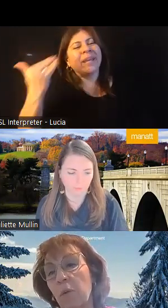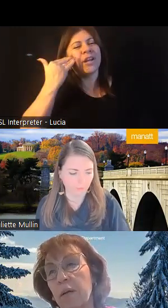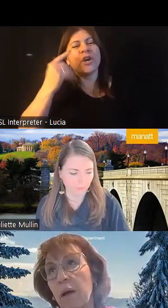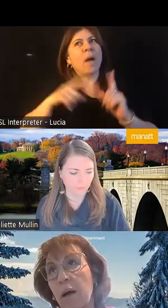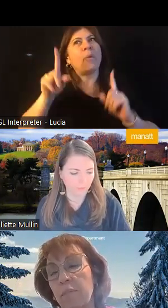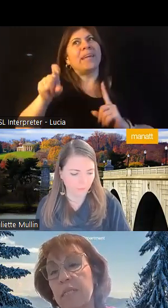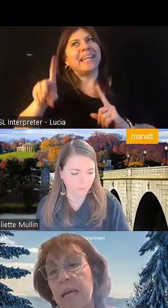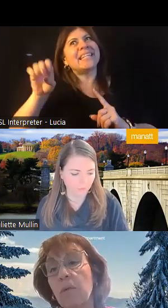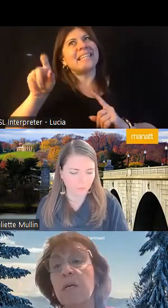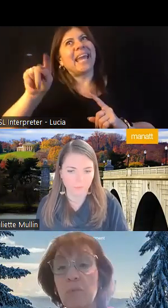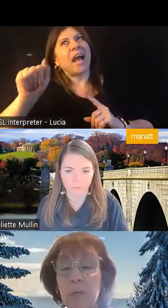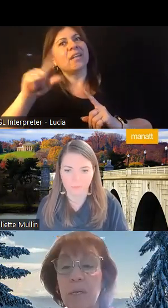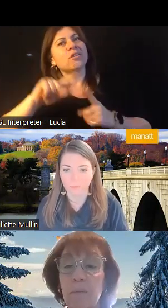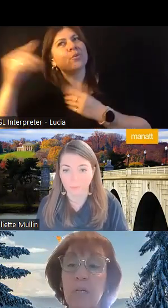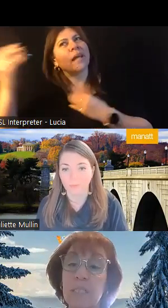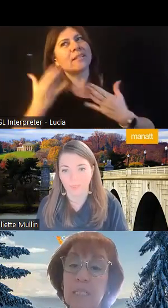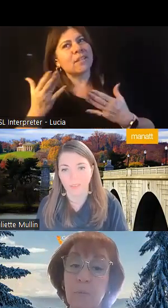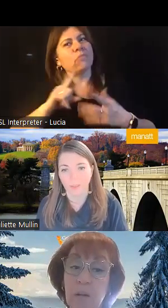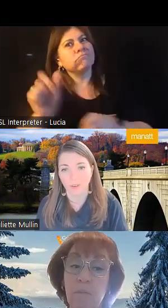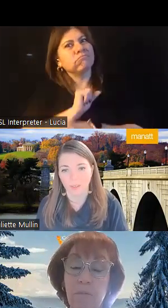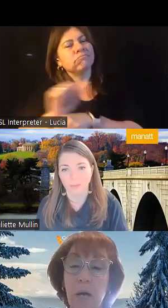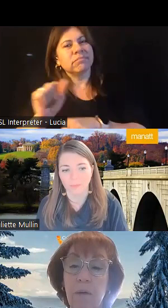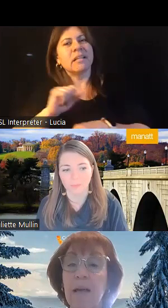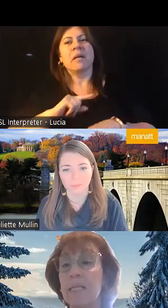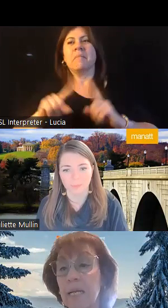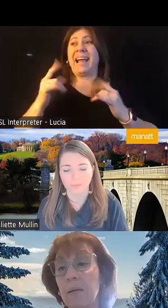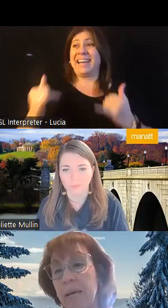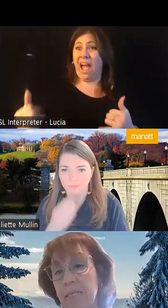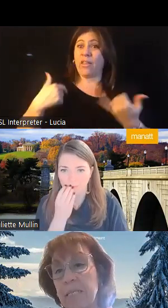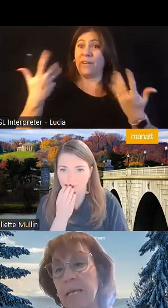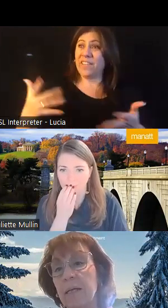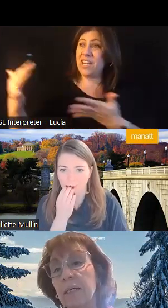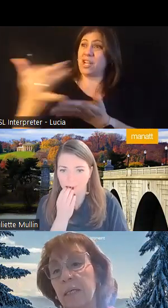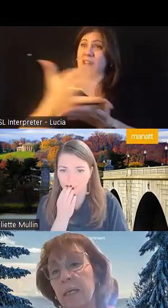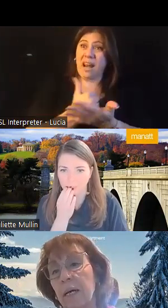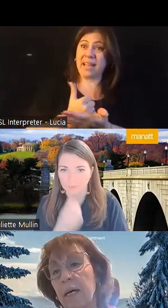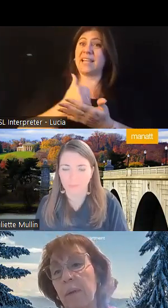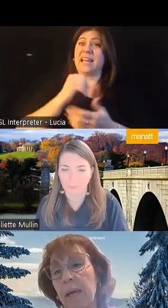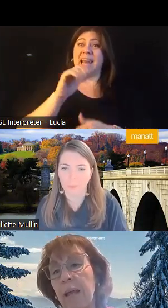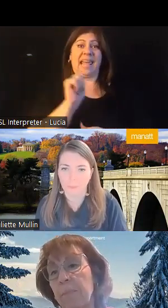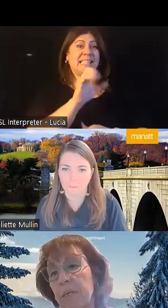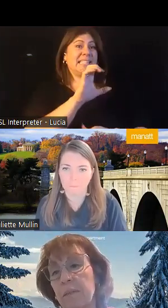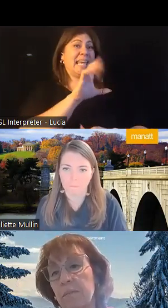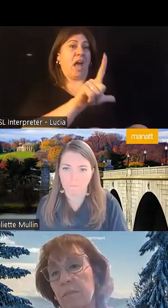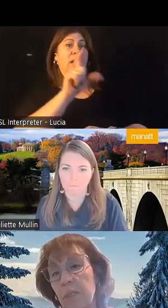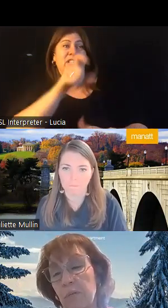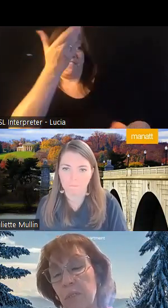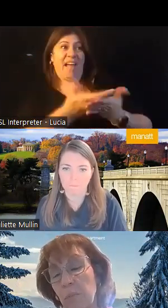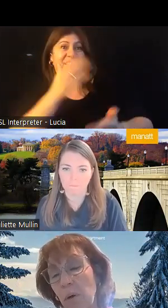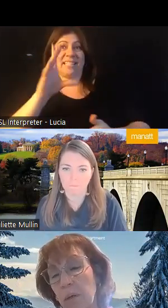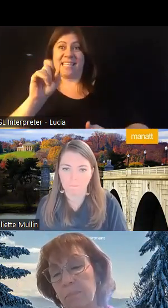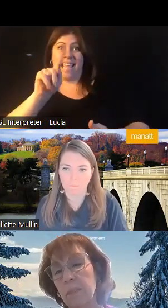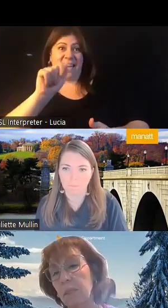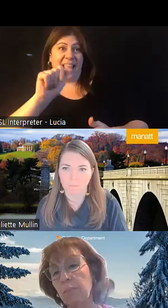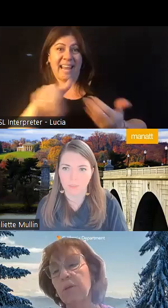share everyone the data once it's been validated by ACL, and happy to